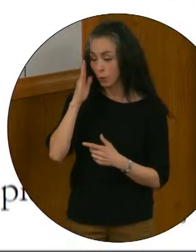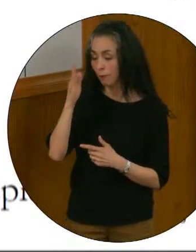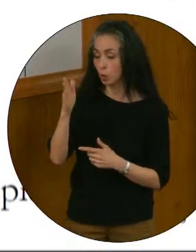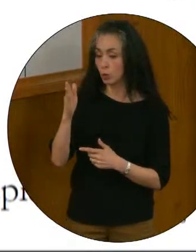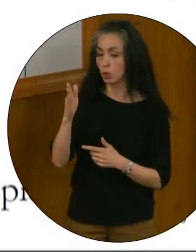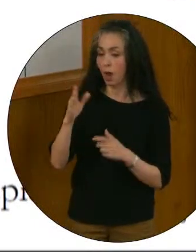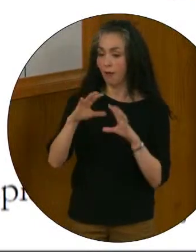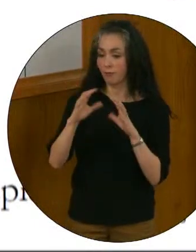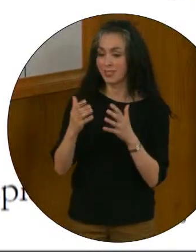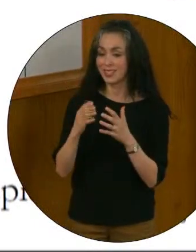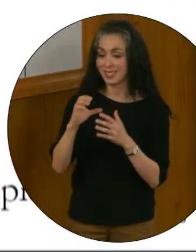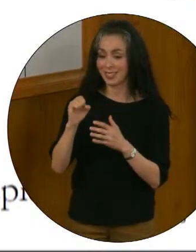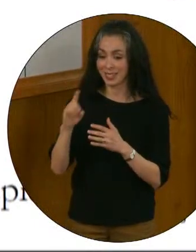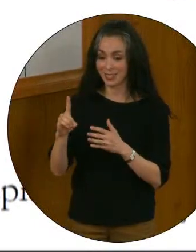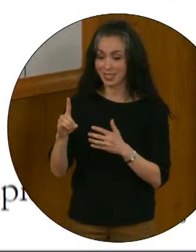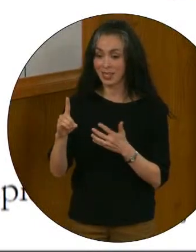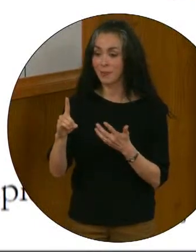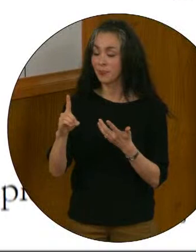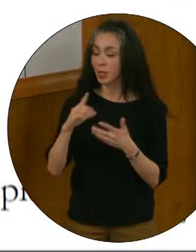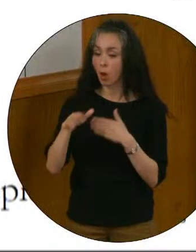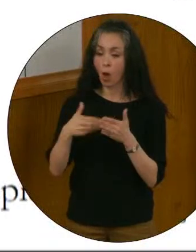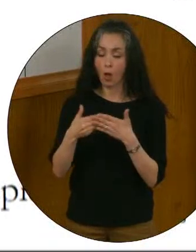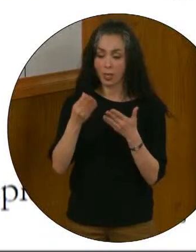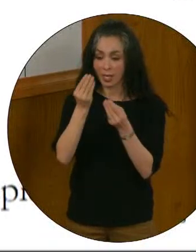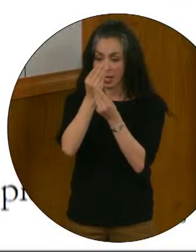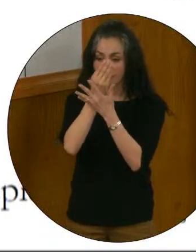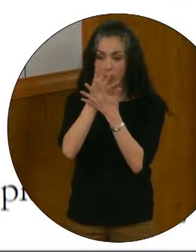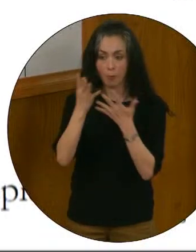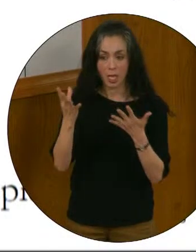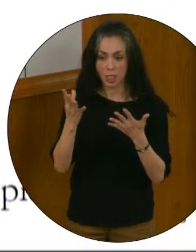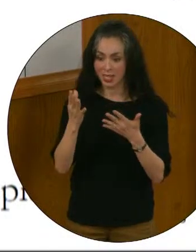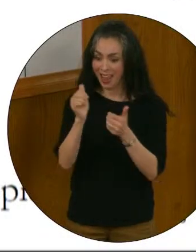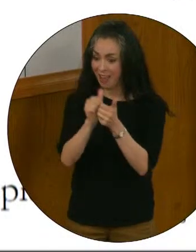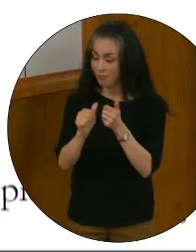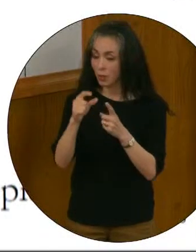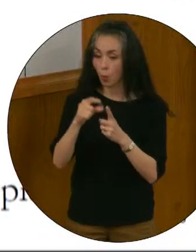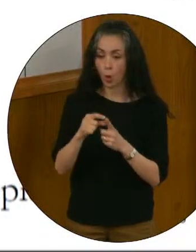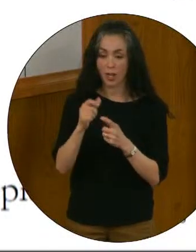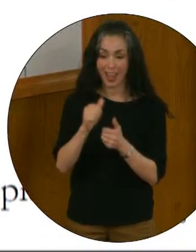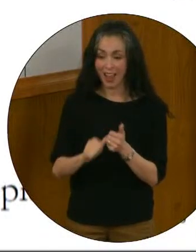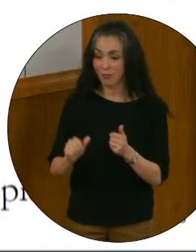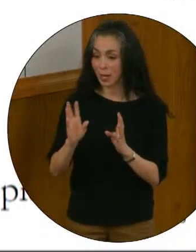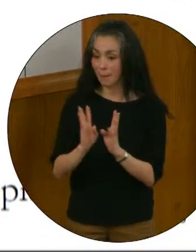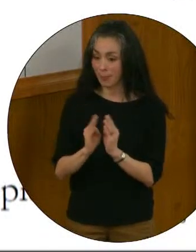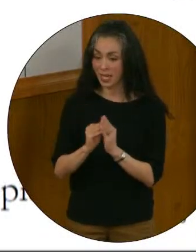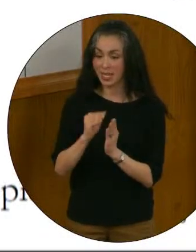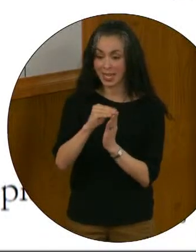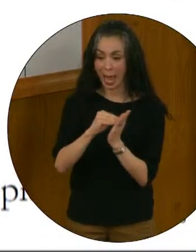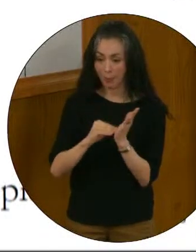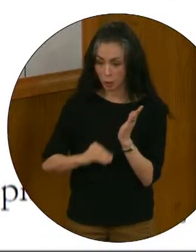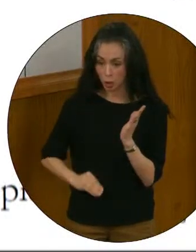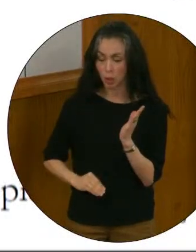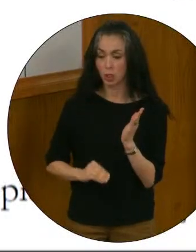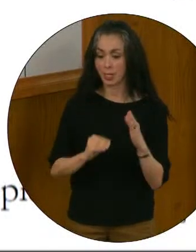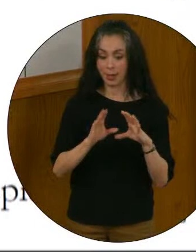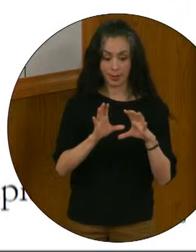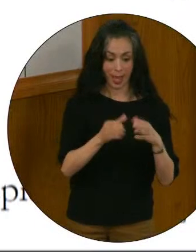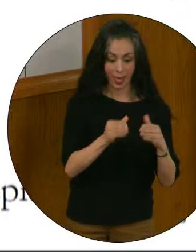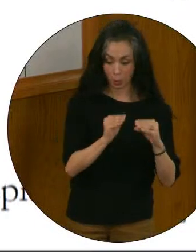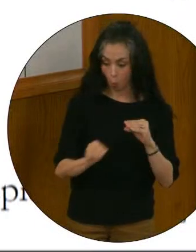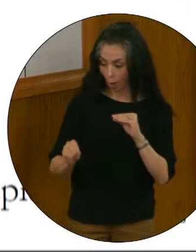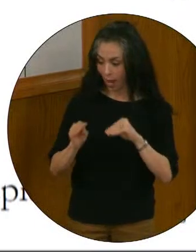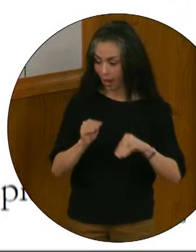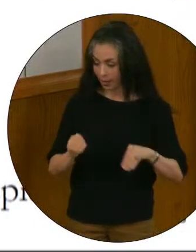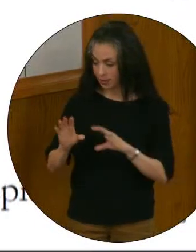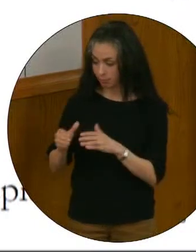CCSD, and leverage all information. Every word from every meeting was captured and categorized so that we could share with